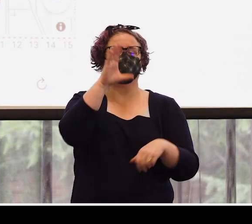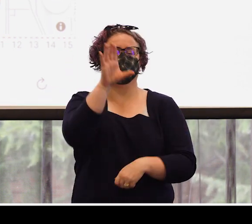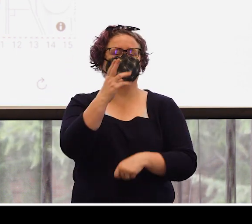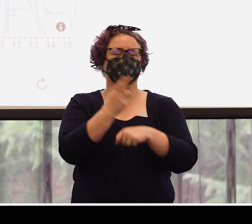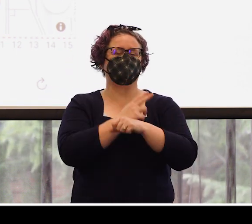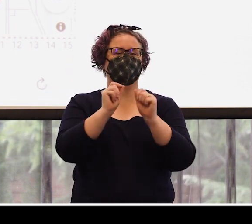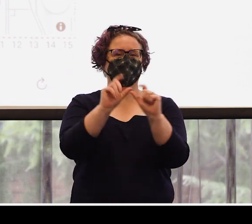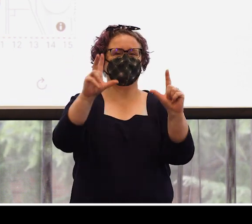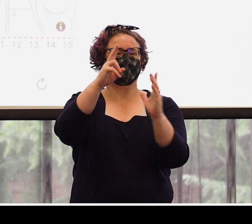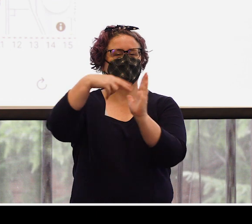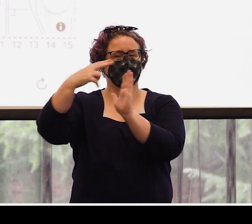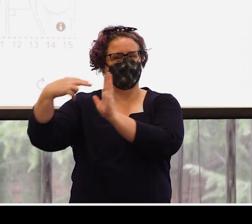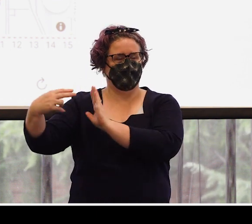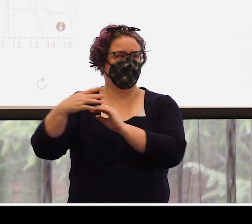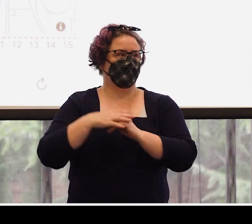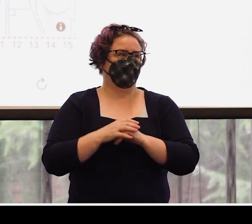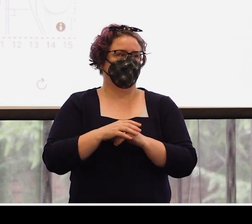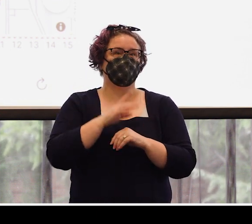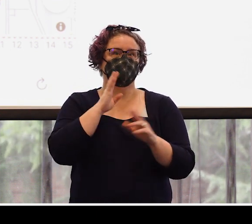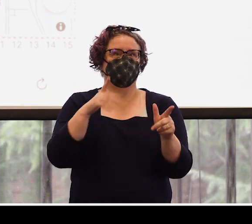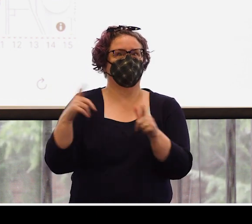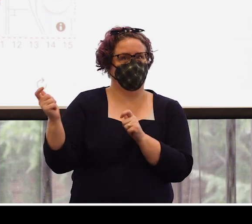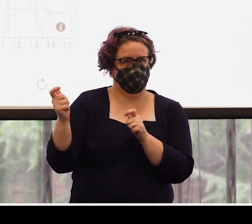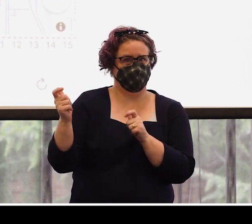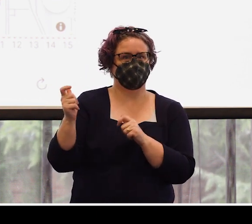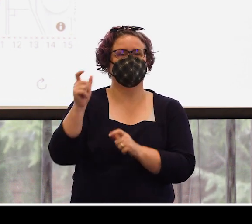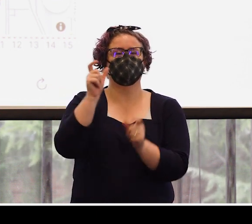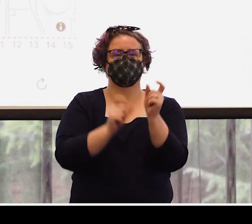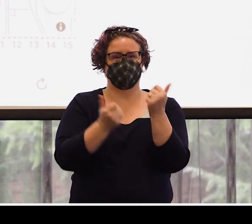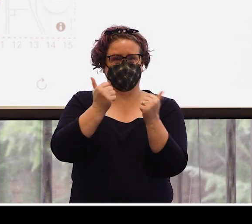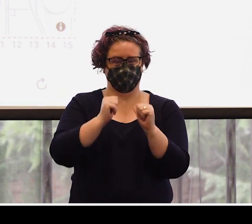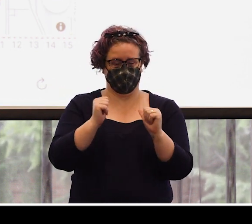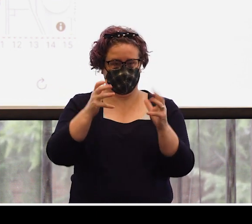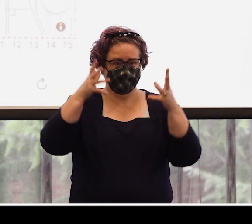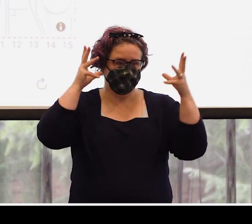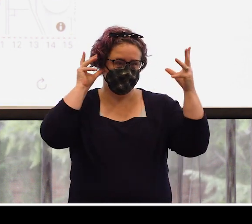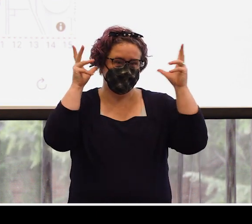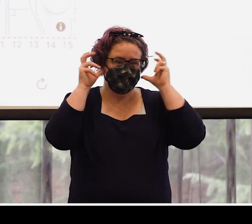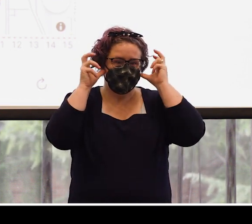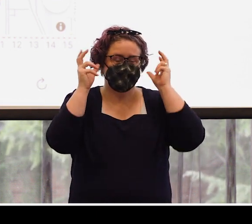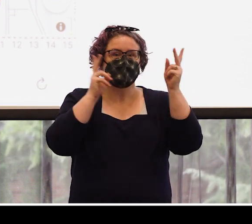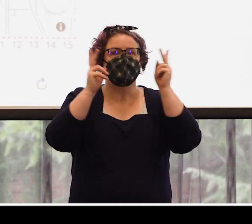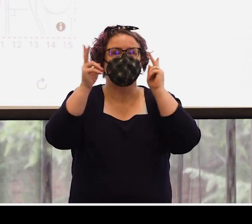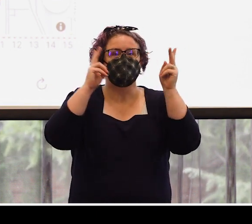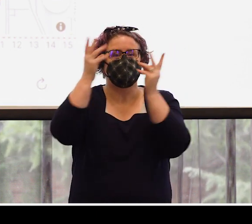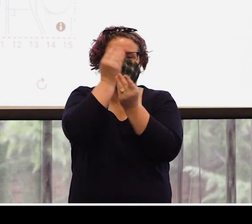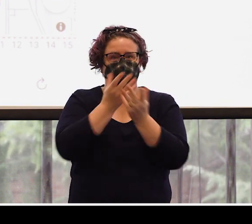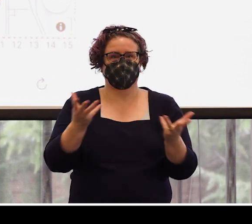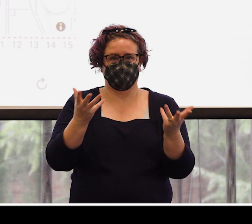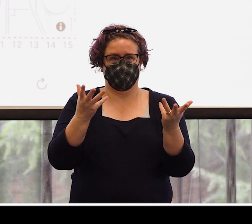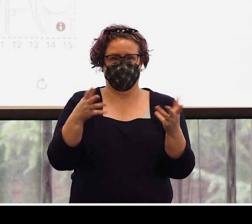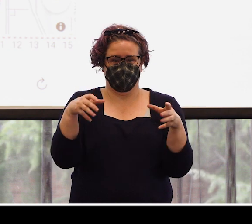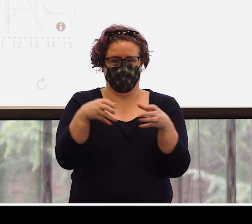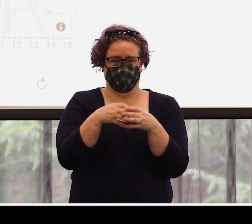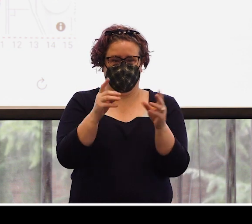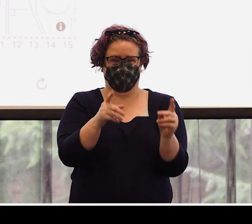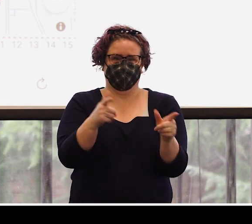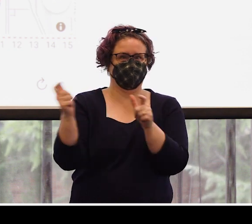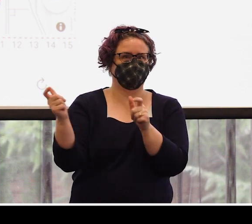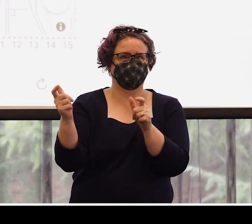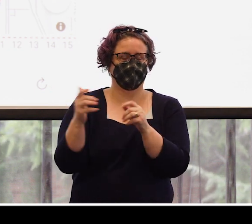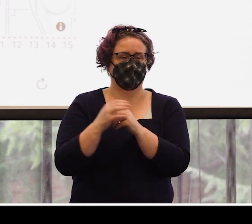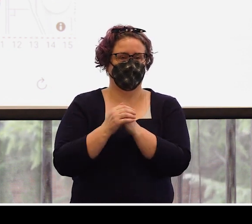screen readers before, and it speaks a lot faster because people are trying to consume a lot of visual information in a small amount of